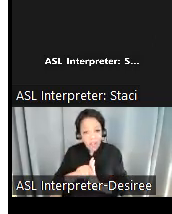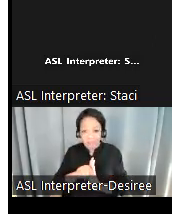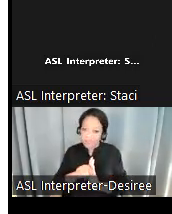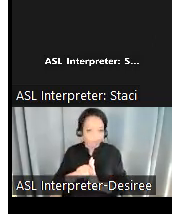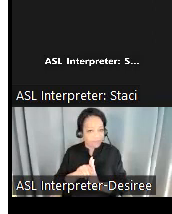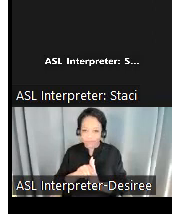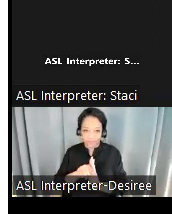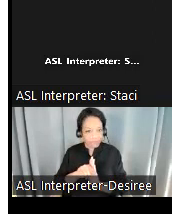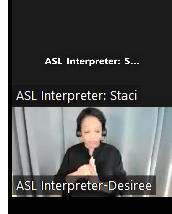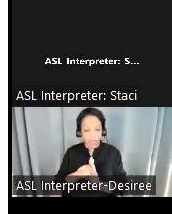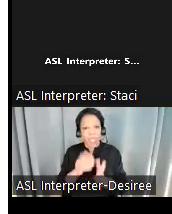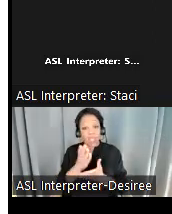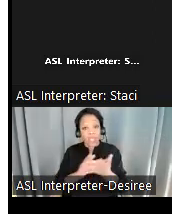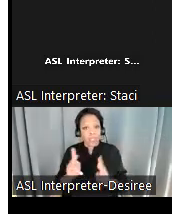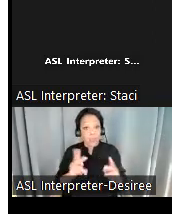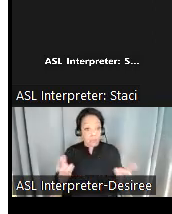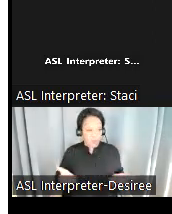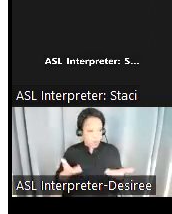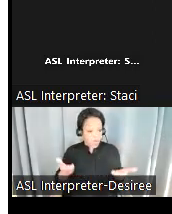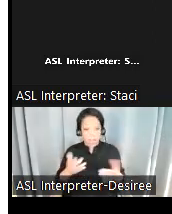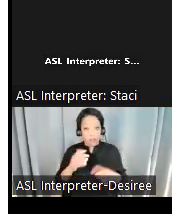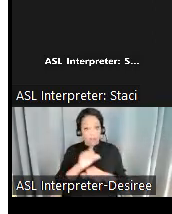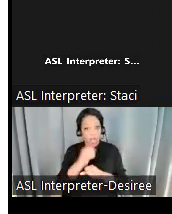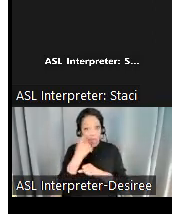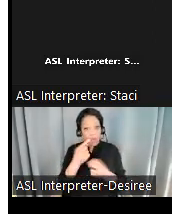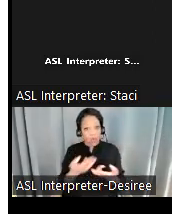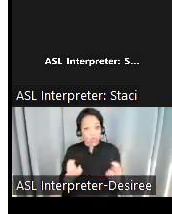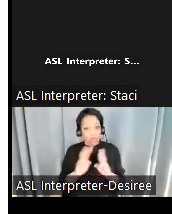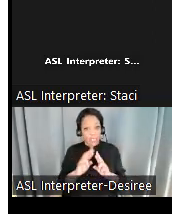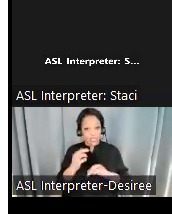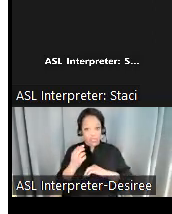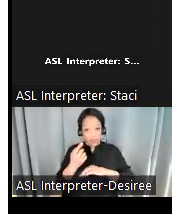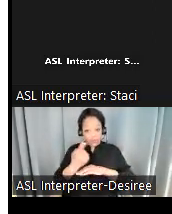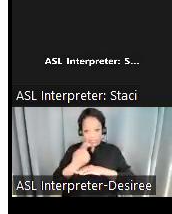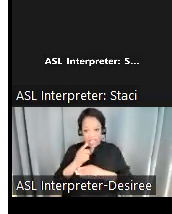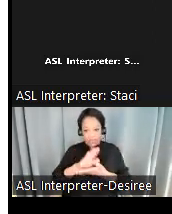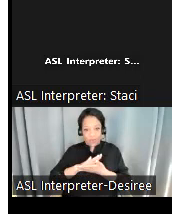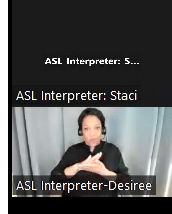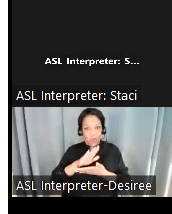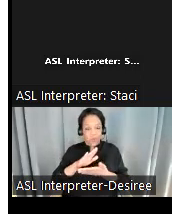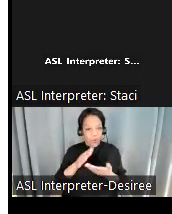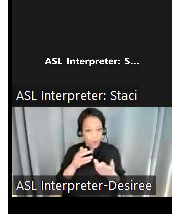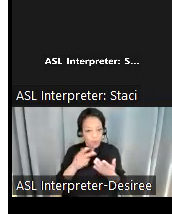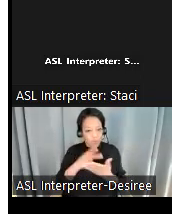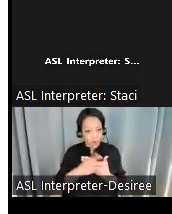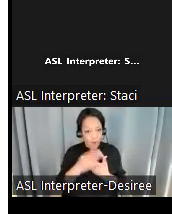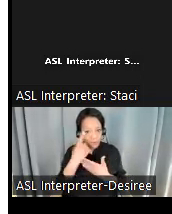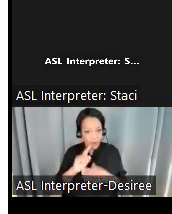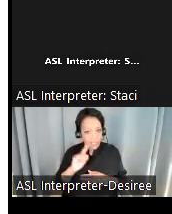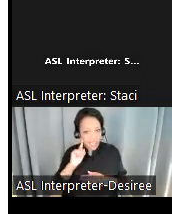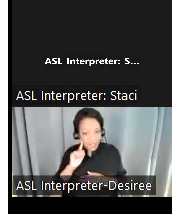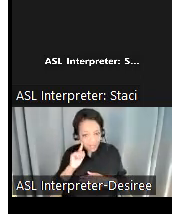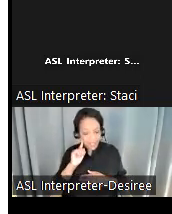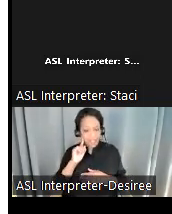here that are, they work for the Regional Day School Program for the Deaf. This is where they live. they've worked with these deaf and hard of hearing kids for a